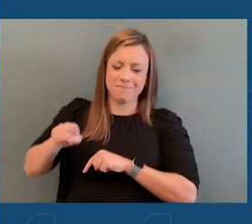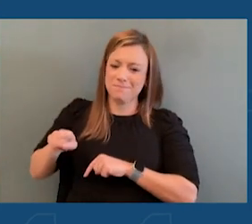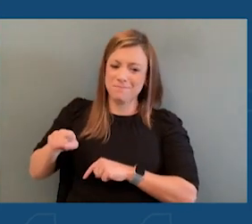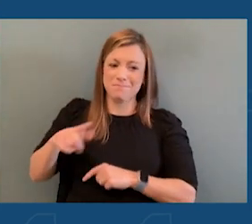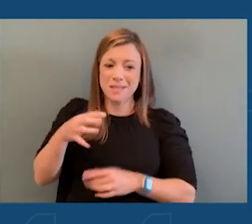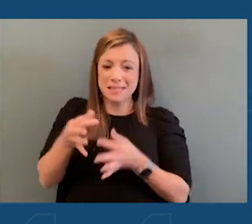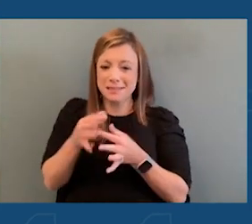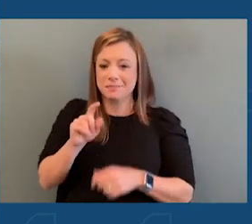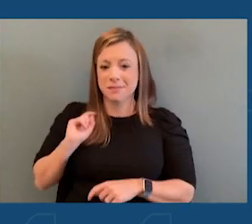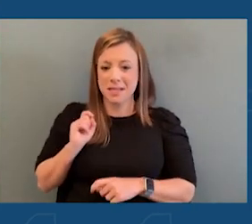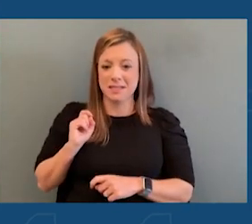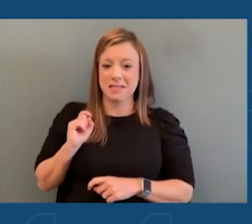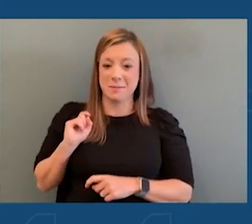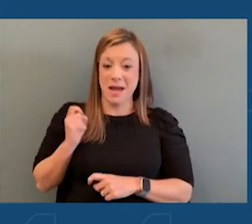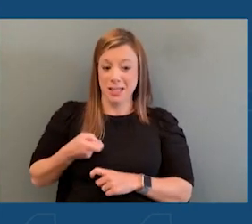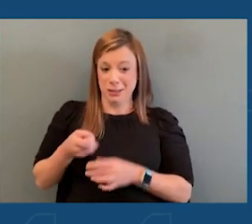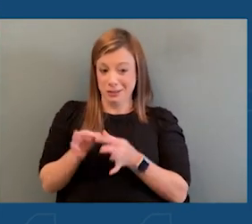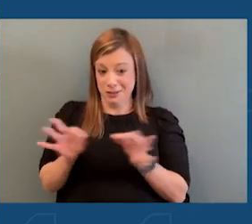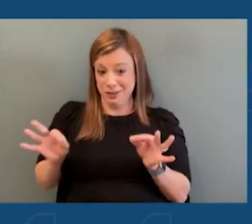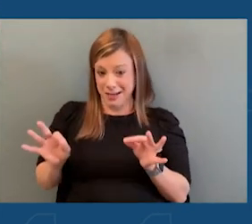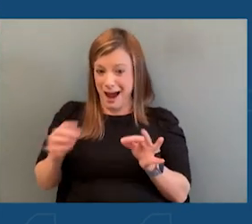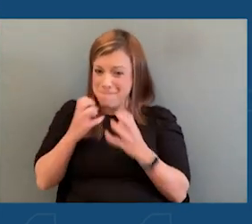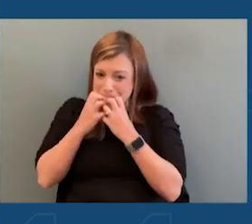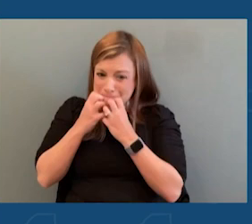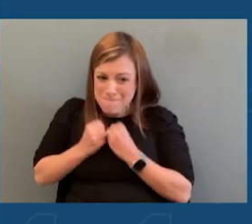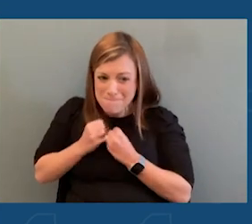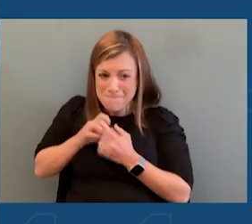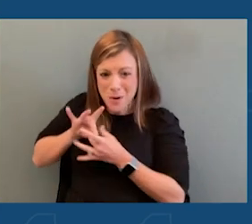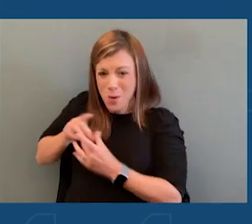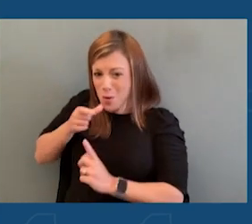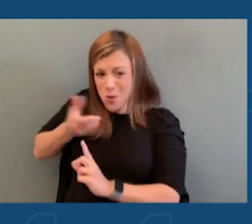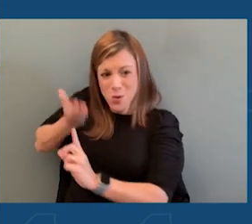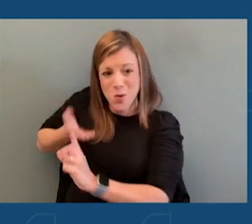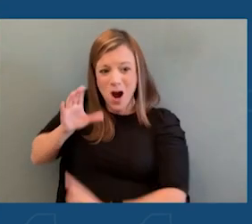yo, la concejal Carmen de la Rosa.